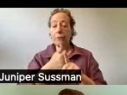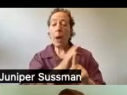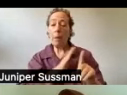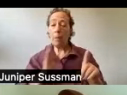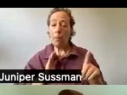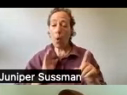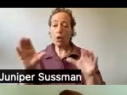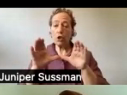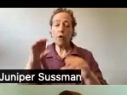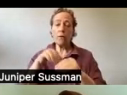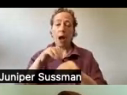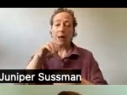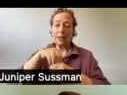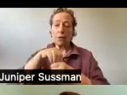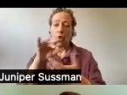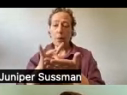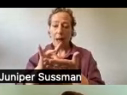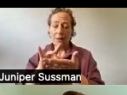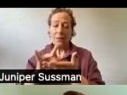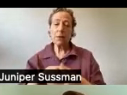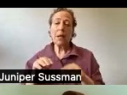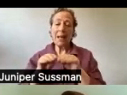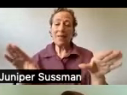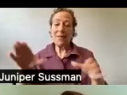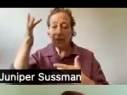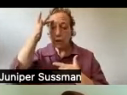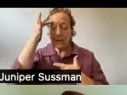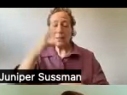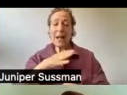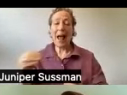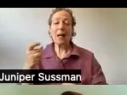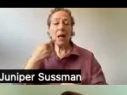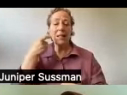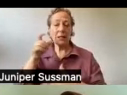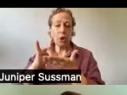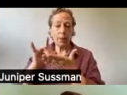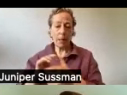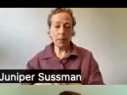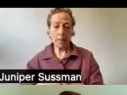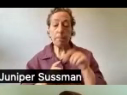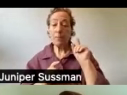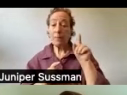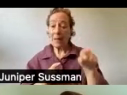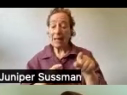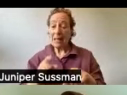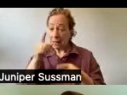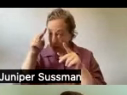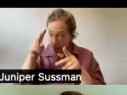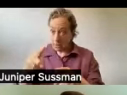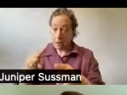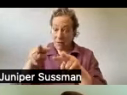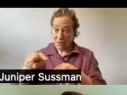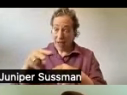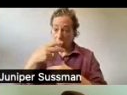in internal medicine, infectious diseases, and addiction medicine, and is particularly interested in